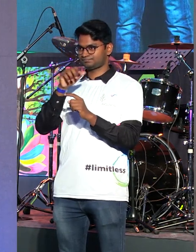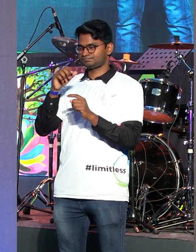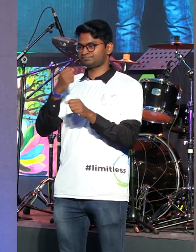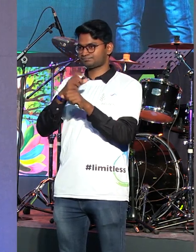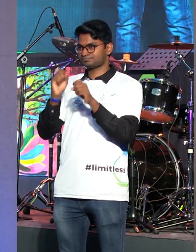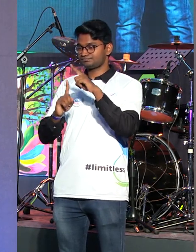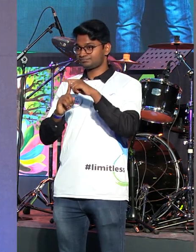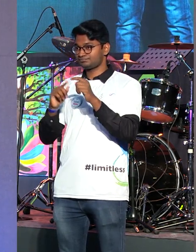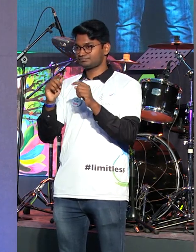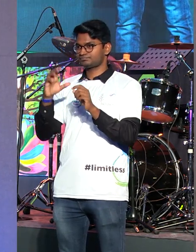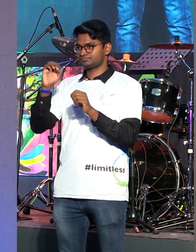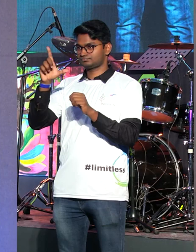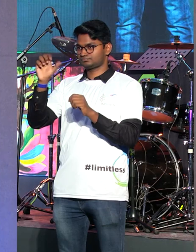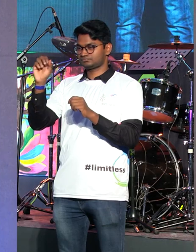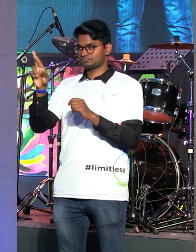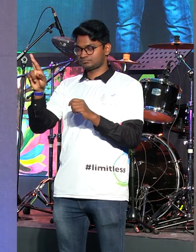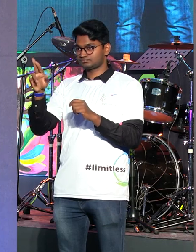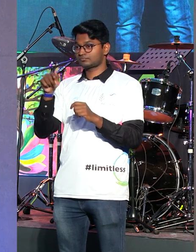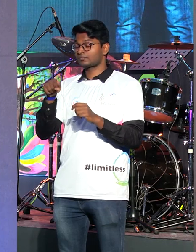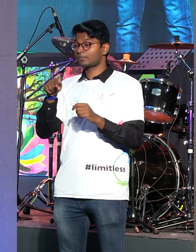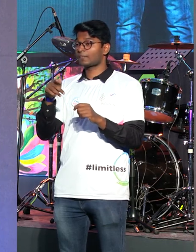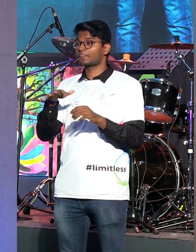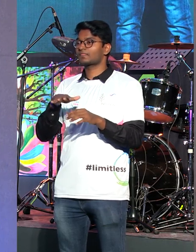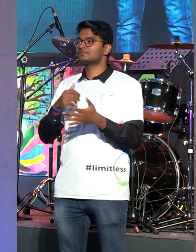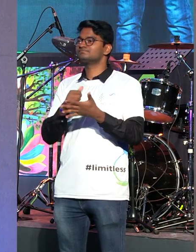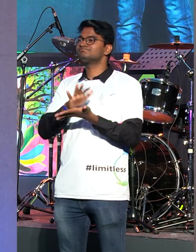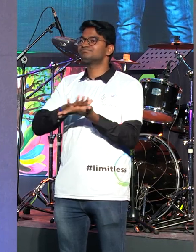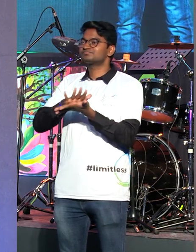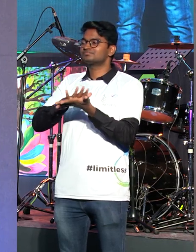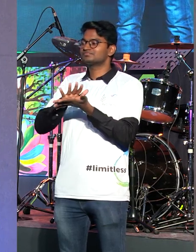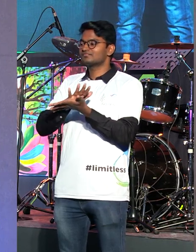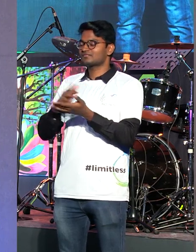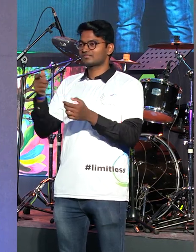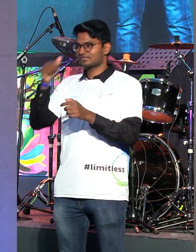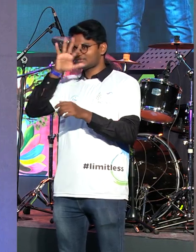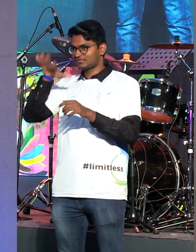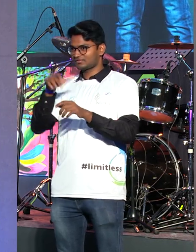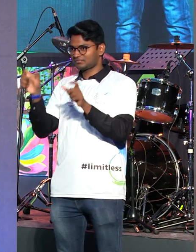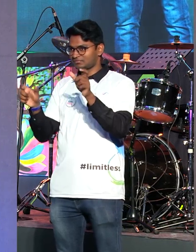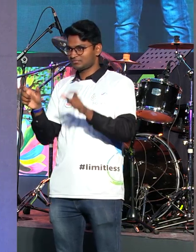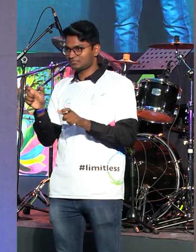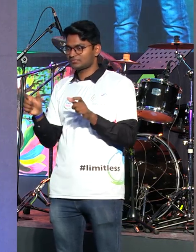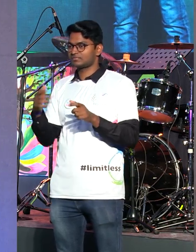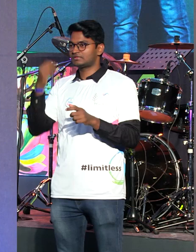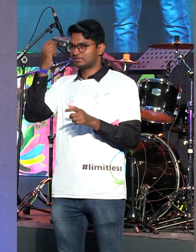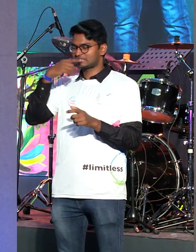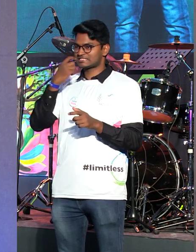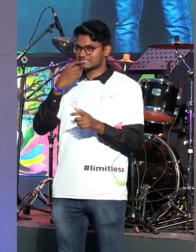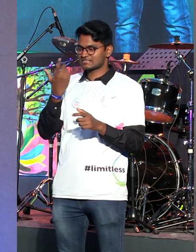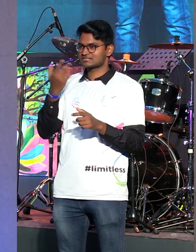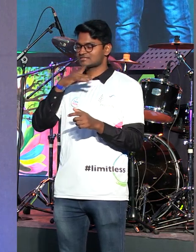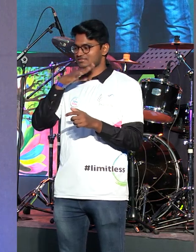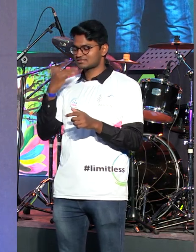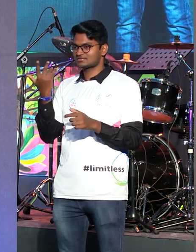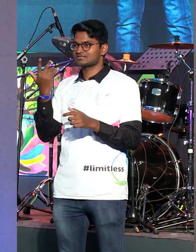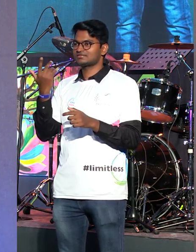basically celebrate diversity of all kinds, 1.3 billion people and that many colors of skin tone and that many